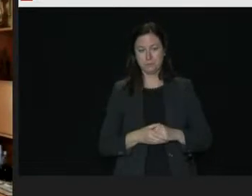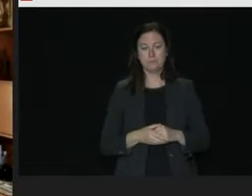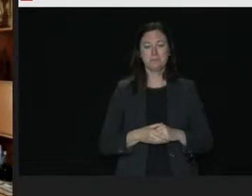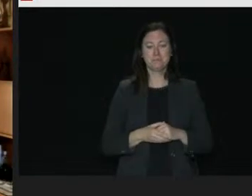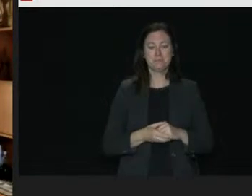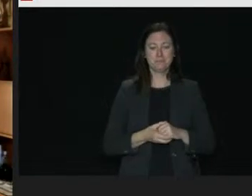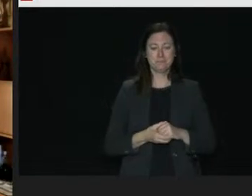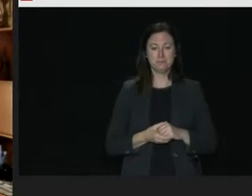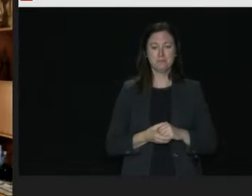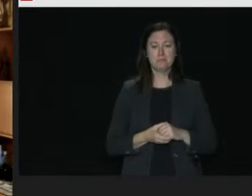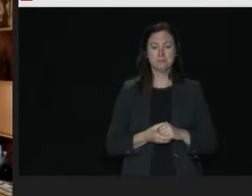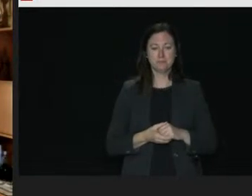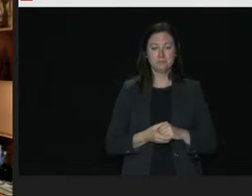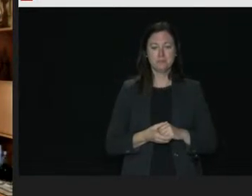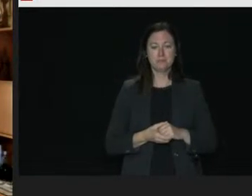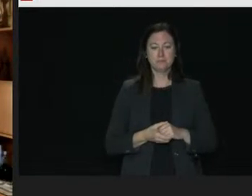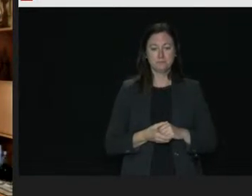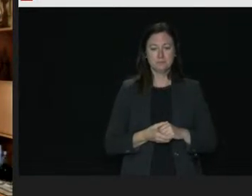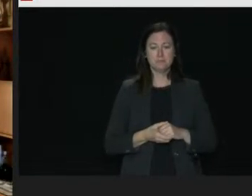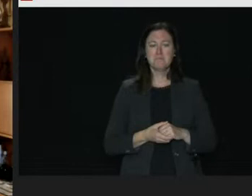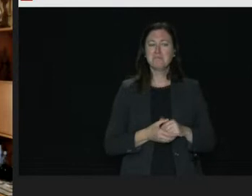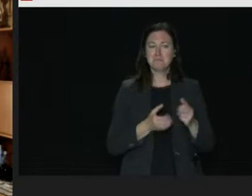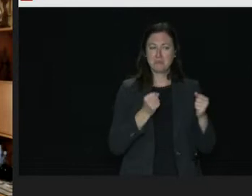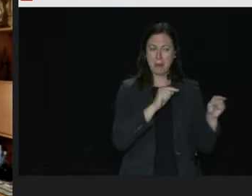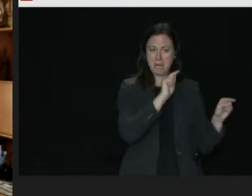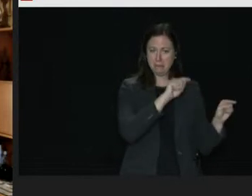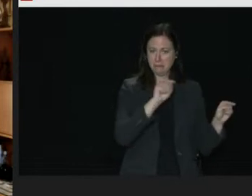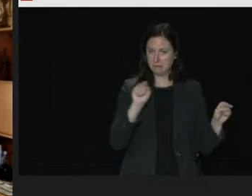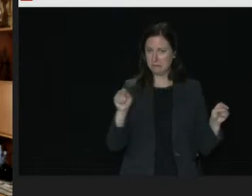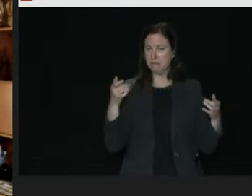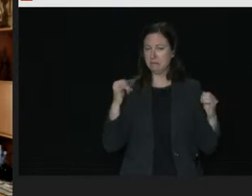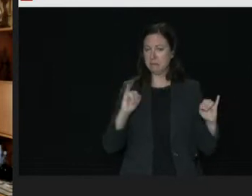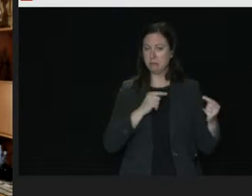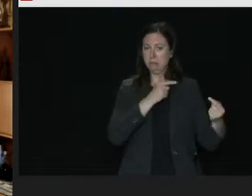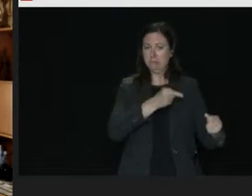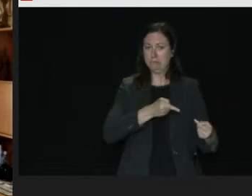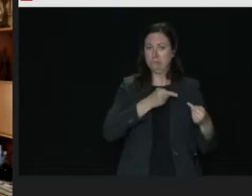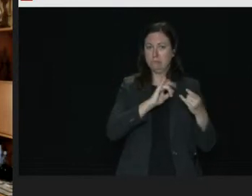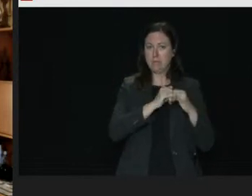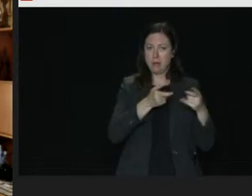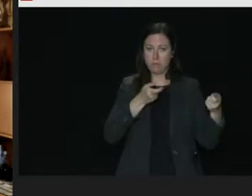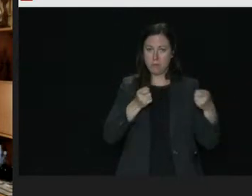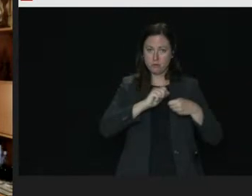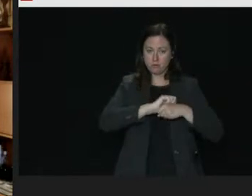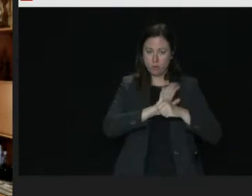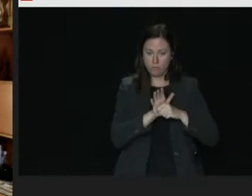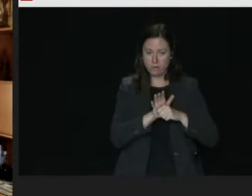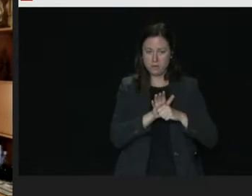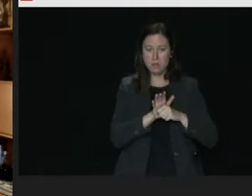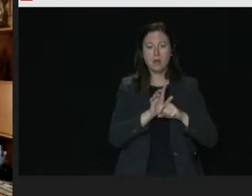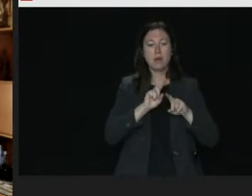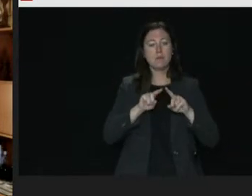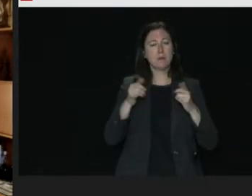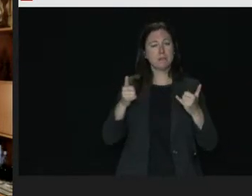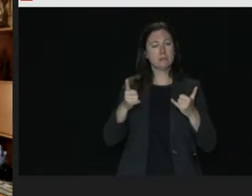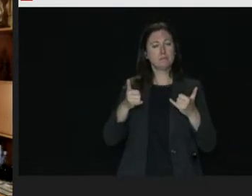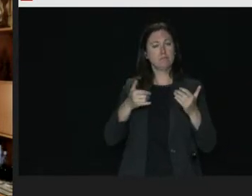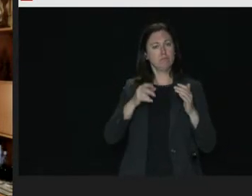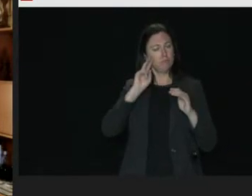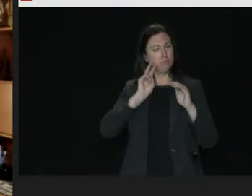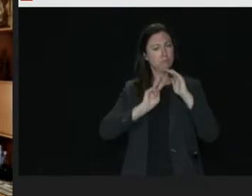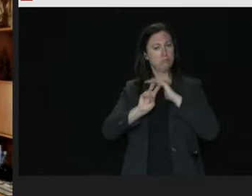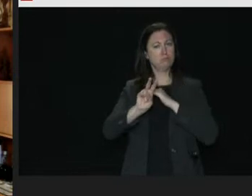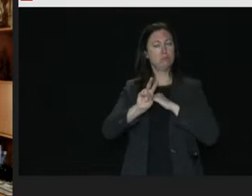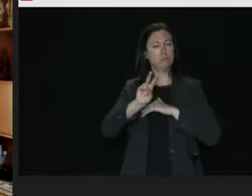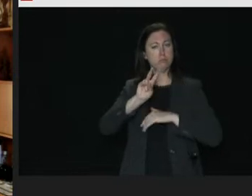Although several jurisdictions are still facing considerable challenges, this update reaffirms that